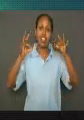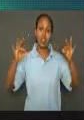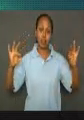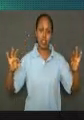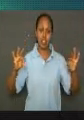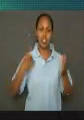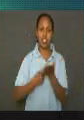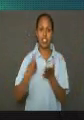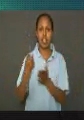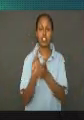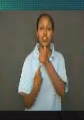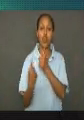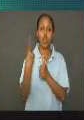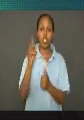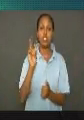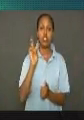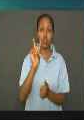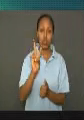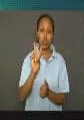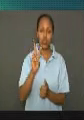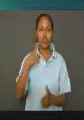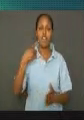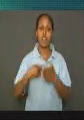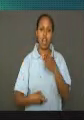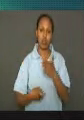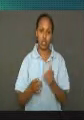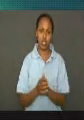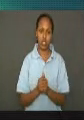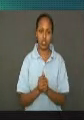that only have two values: